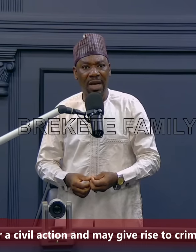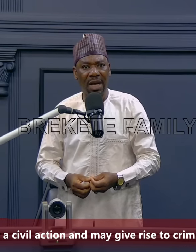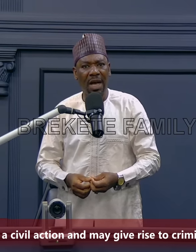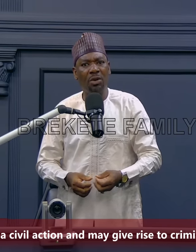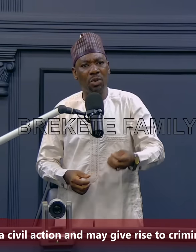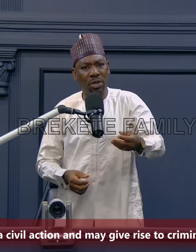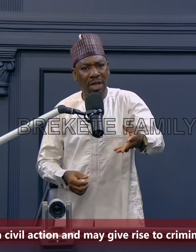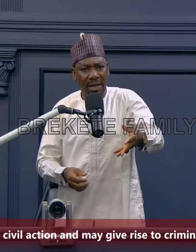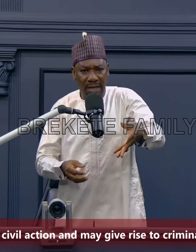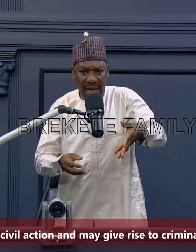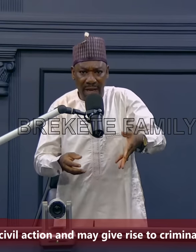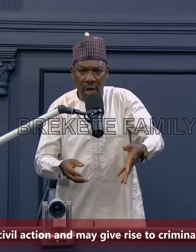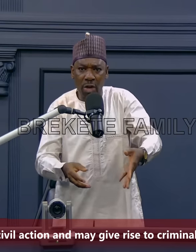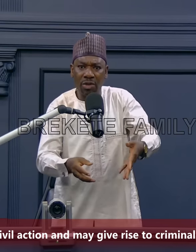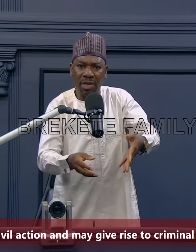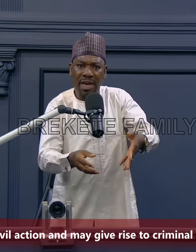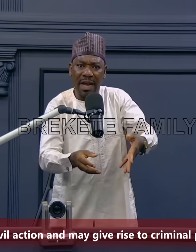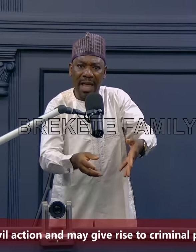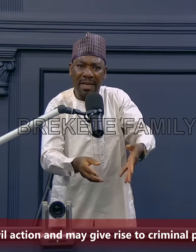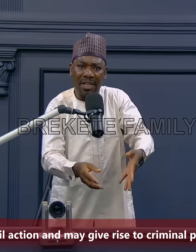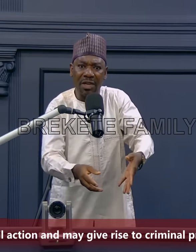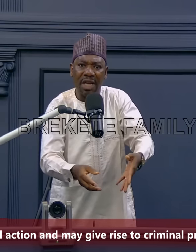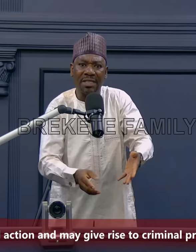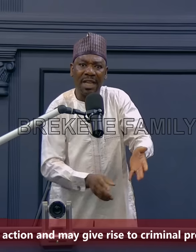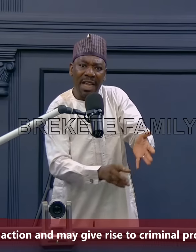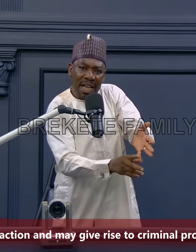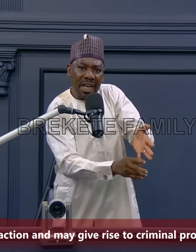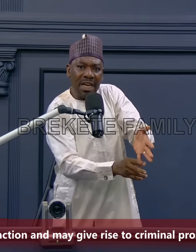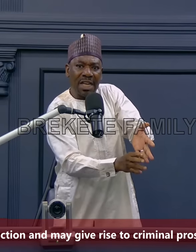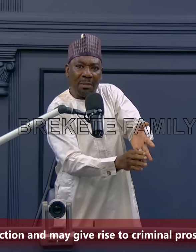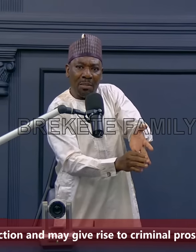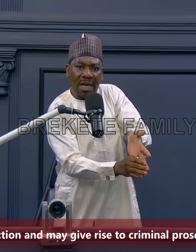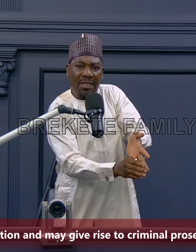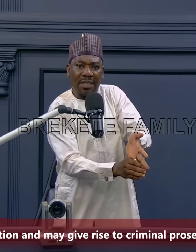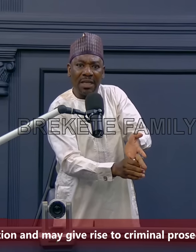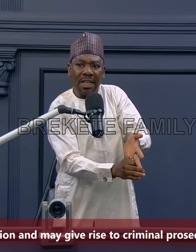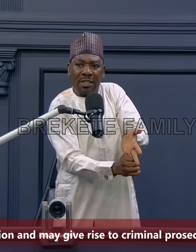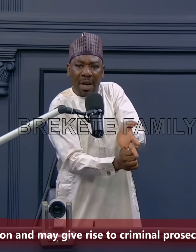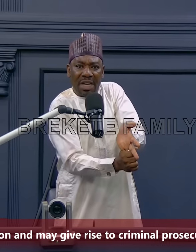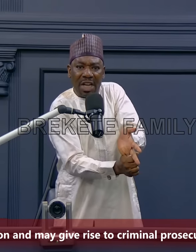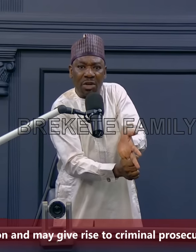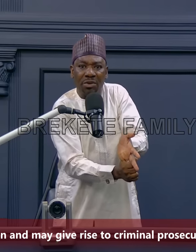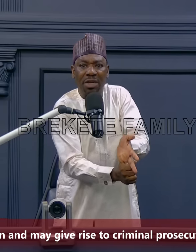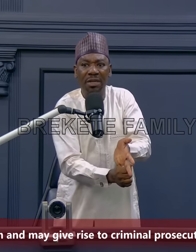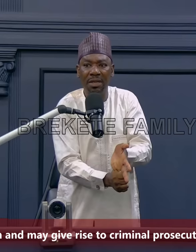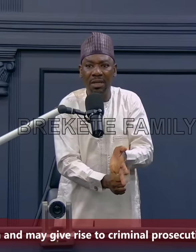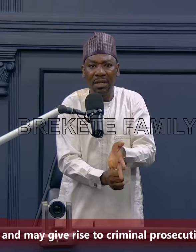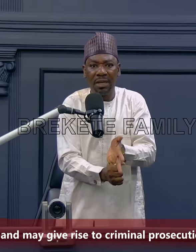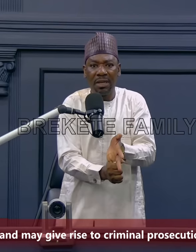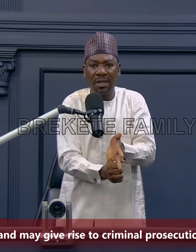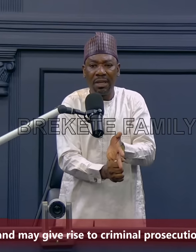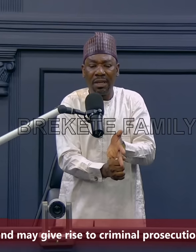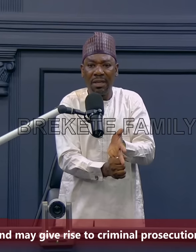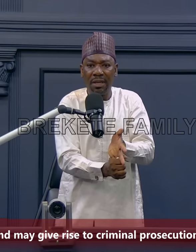discipline How could a a country like Nigeria say English and mass is